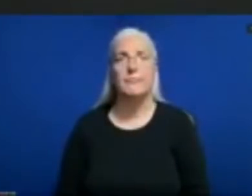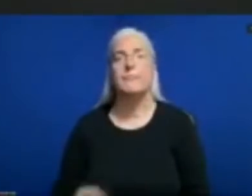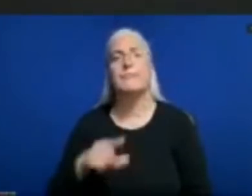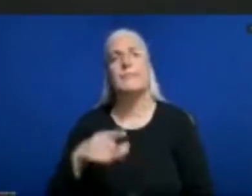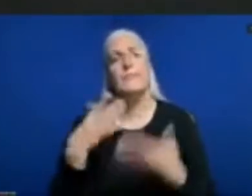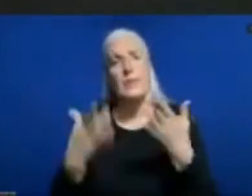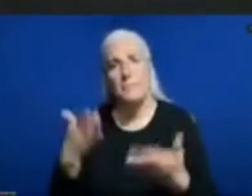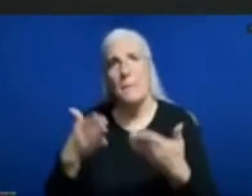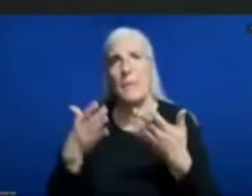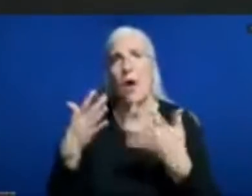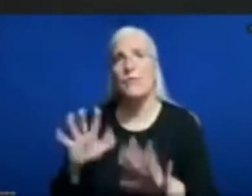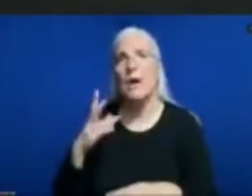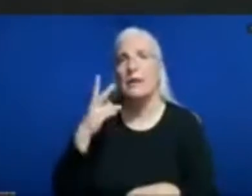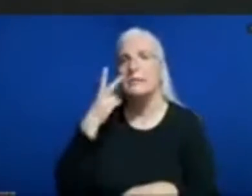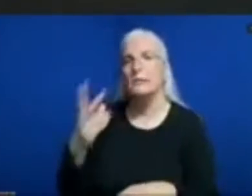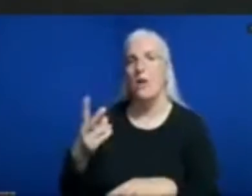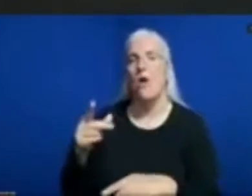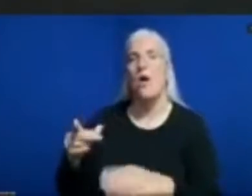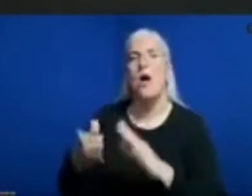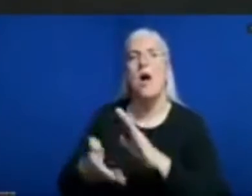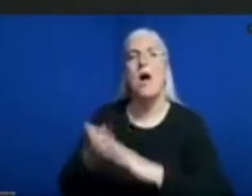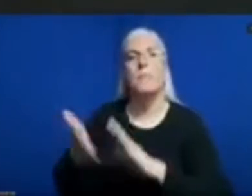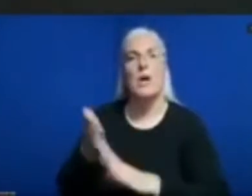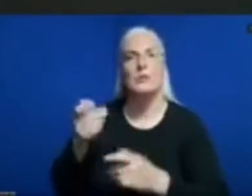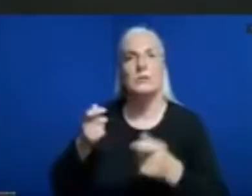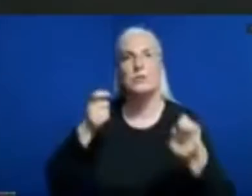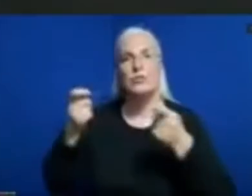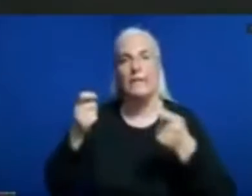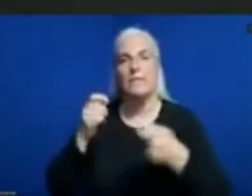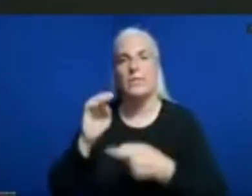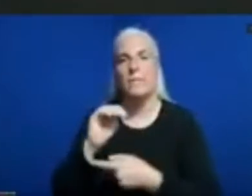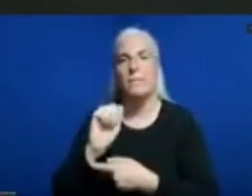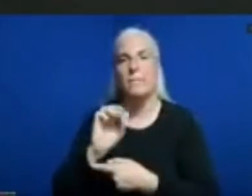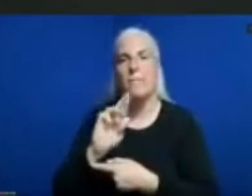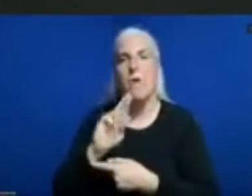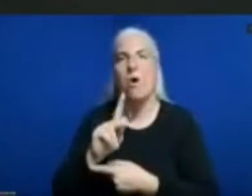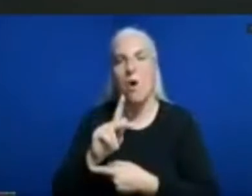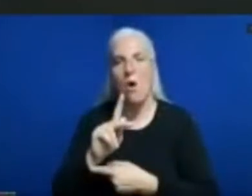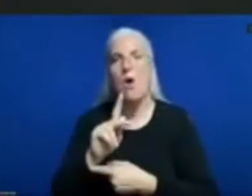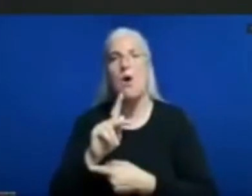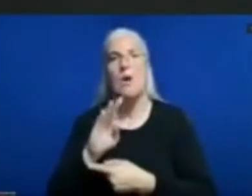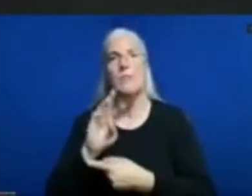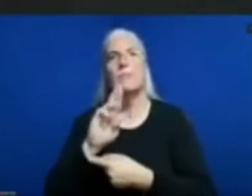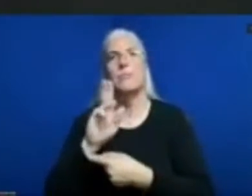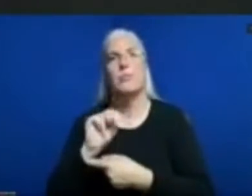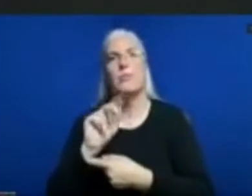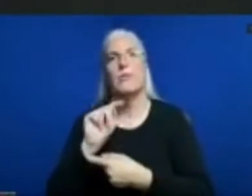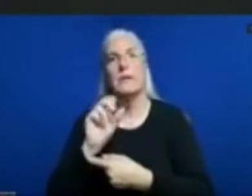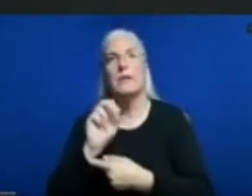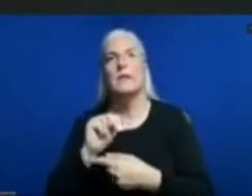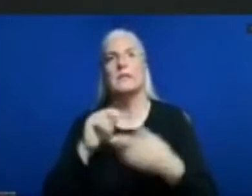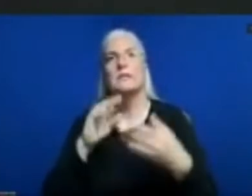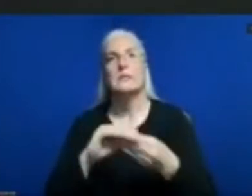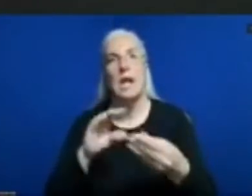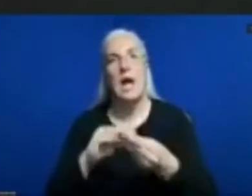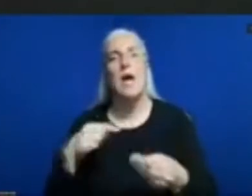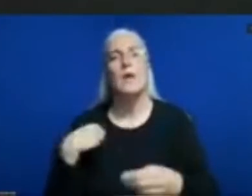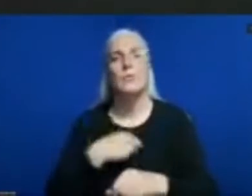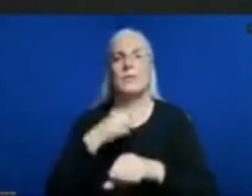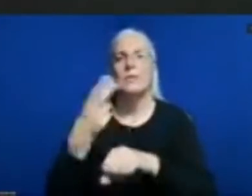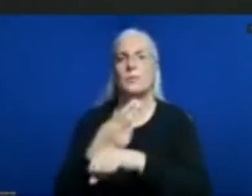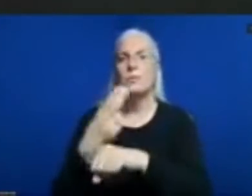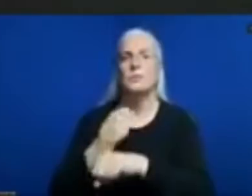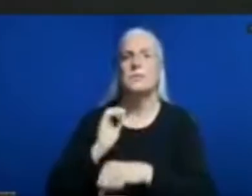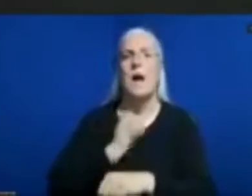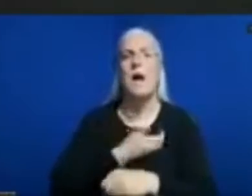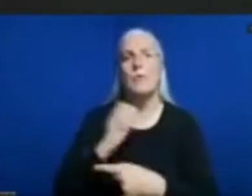Brunton, we're using a surge concept with our resources. So as we have higher priorities or